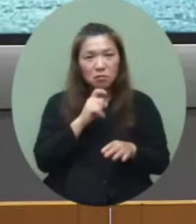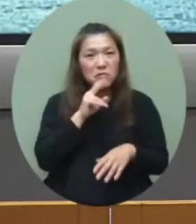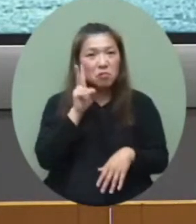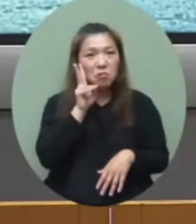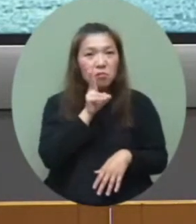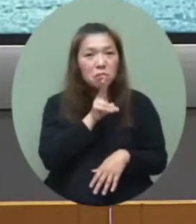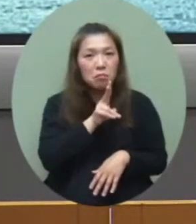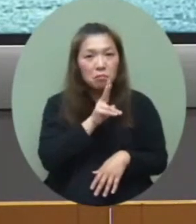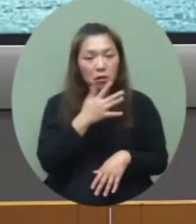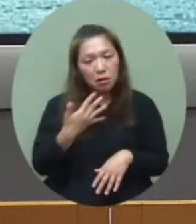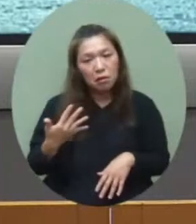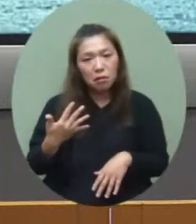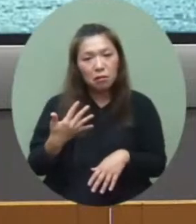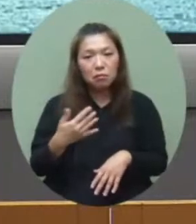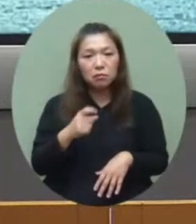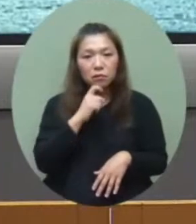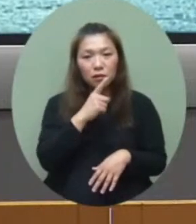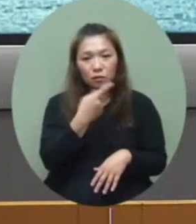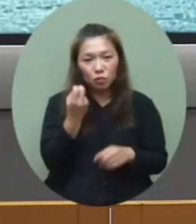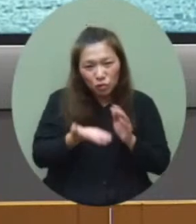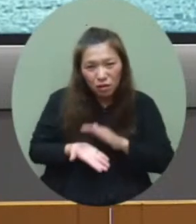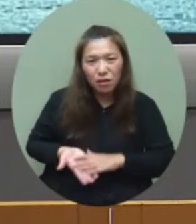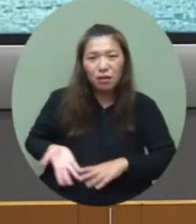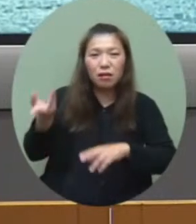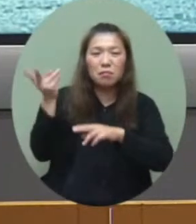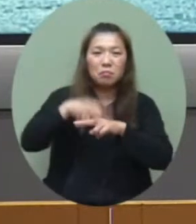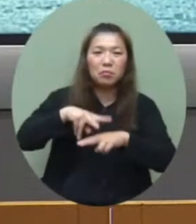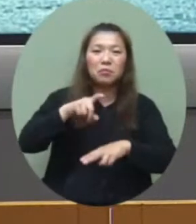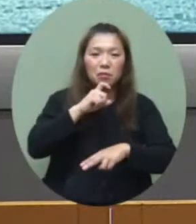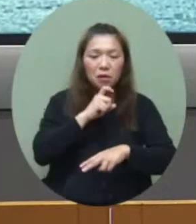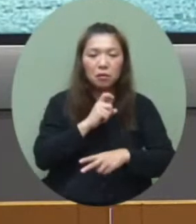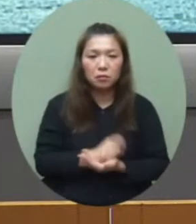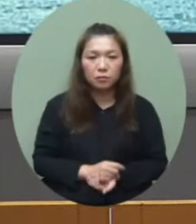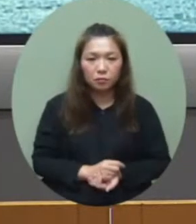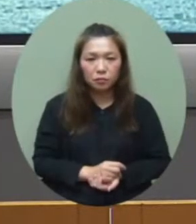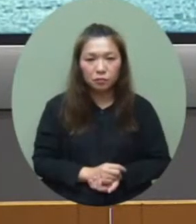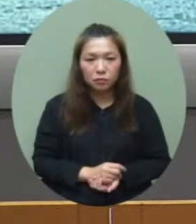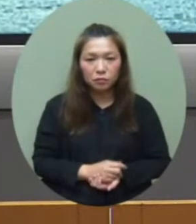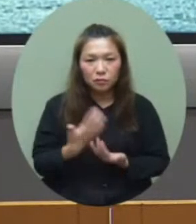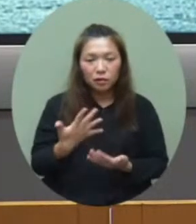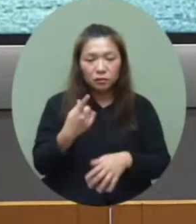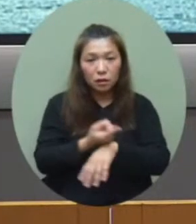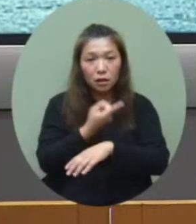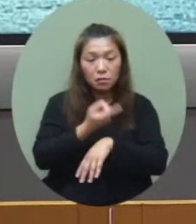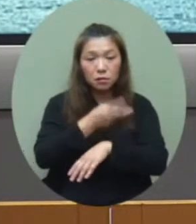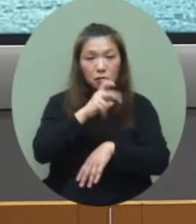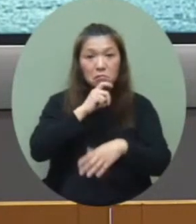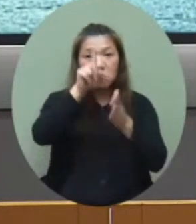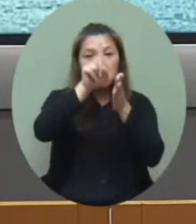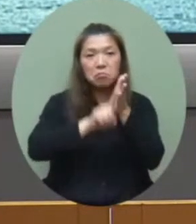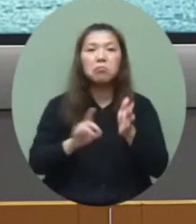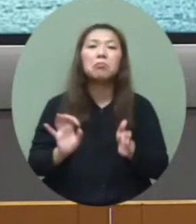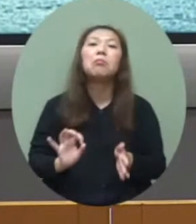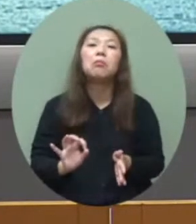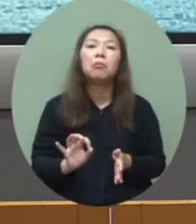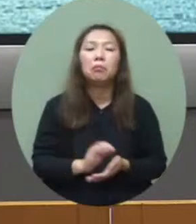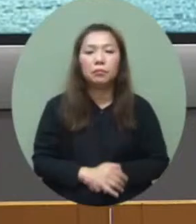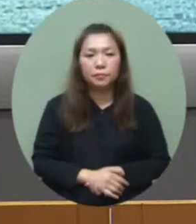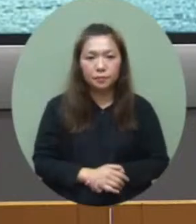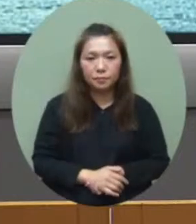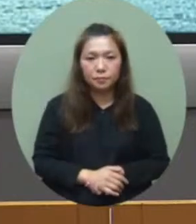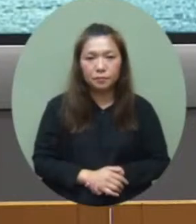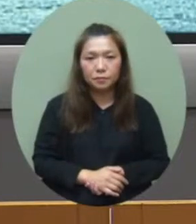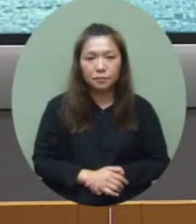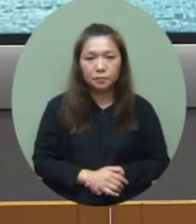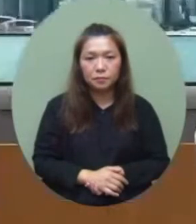a gradual upward trend. Now, in 1 or 2 weeks, the figure may double. At the moment, we do not see a